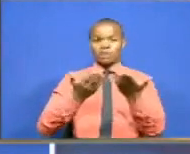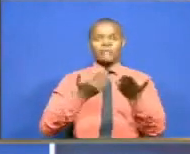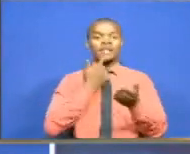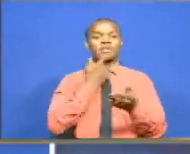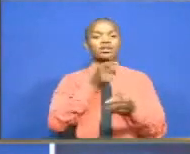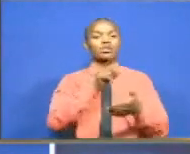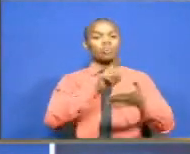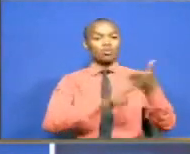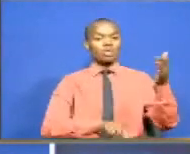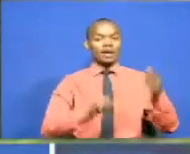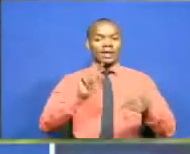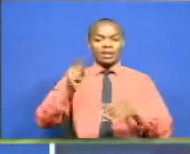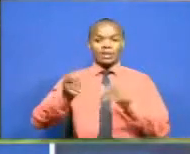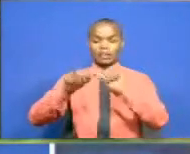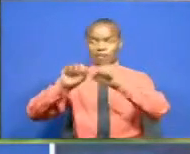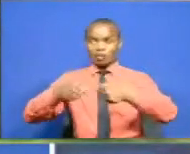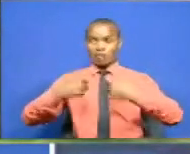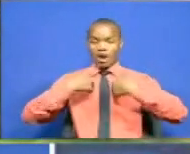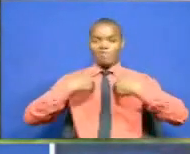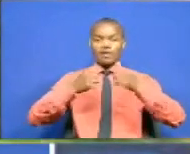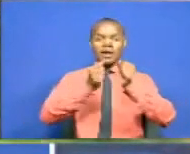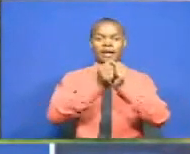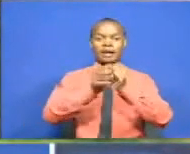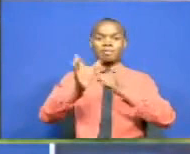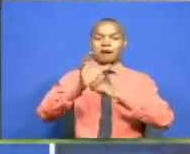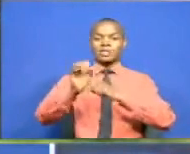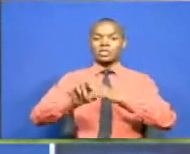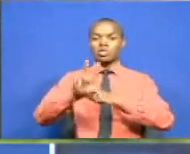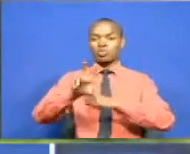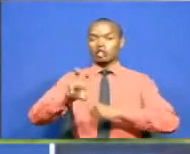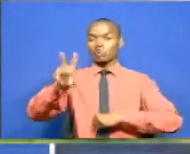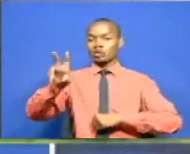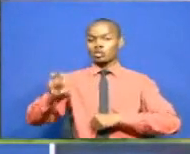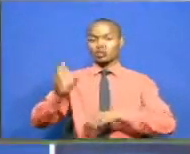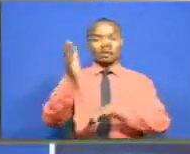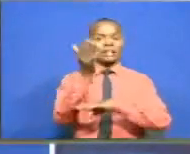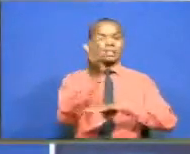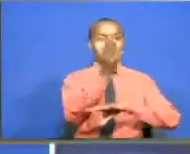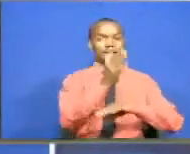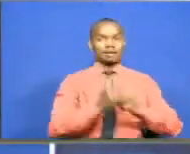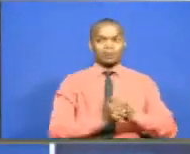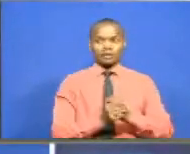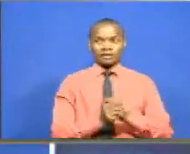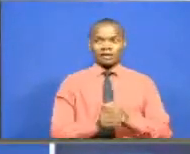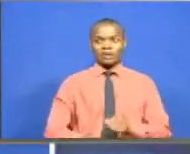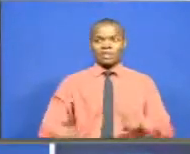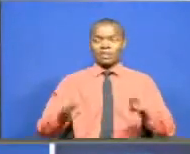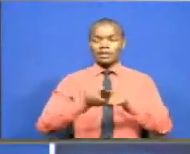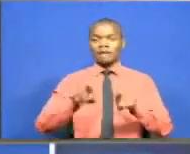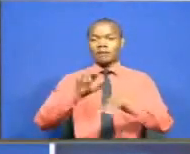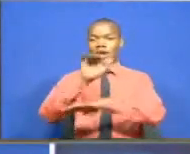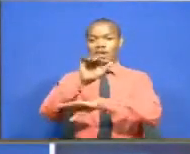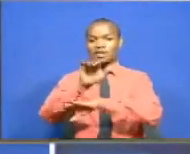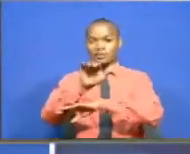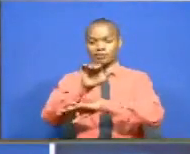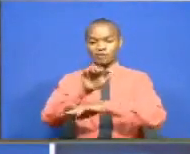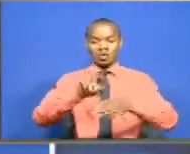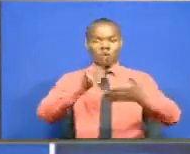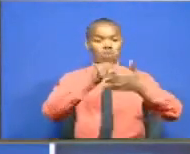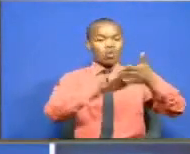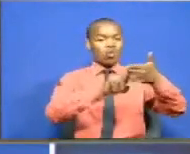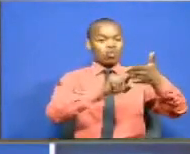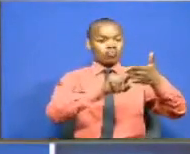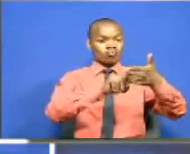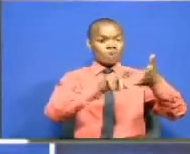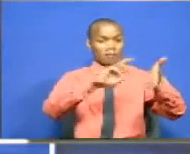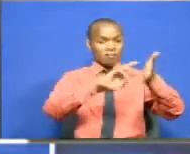kwamba Kenya iwe na 10% tree cover by 2022. Na ningeomba ya kwamba hii kampeni ambayo tumeleta hii leo